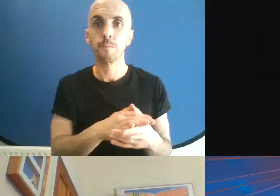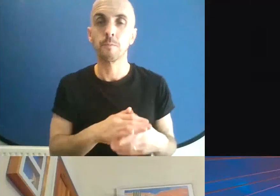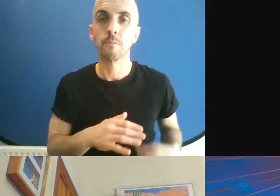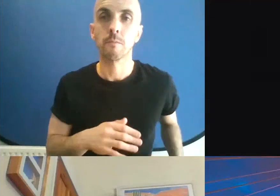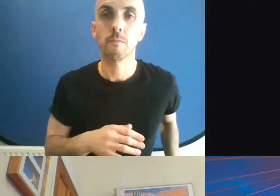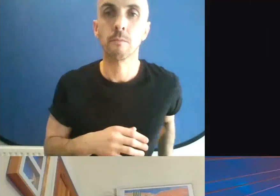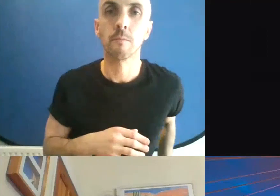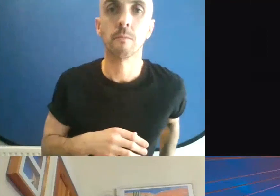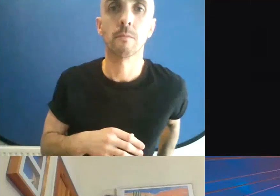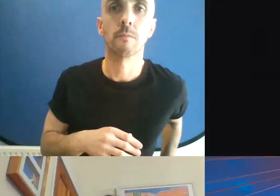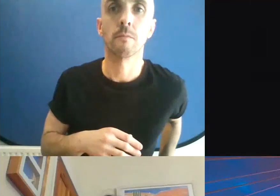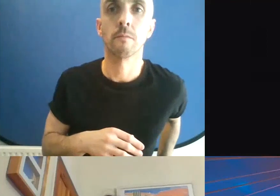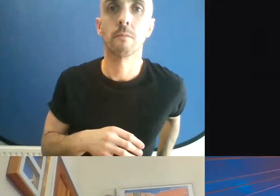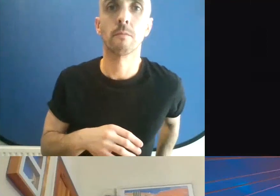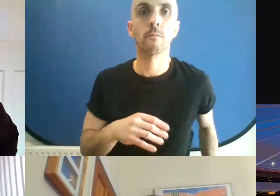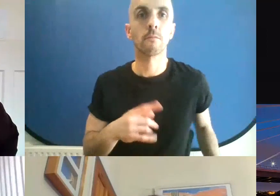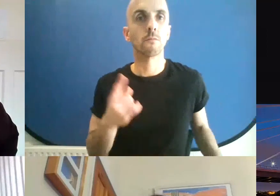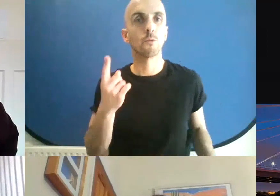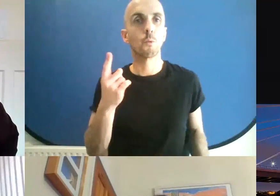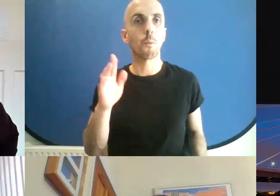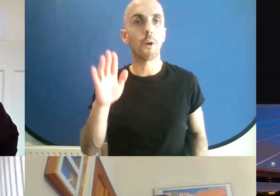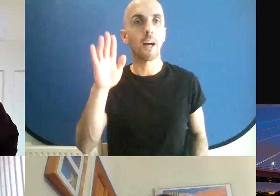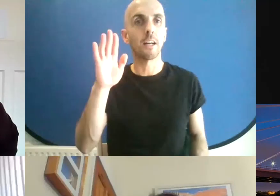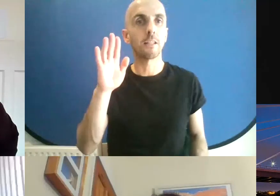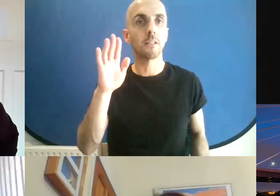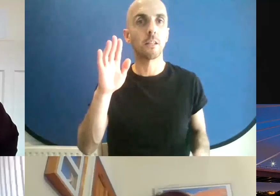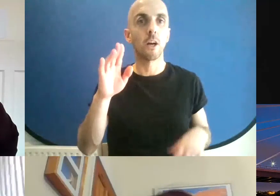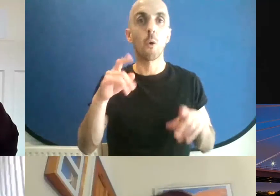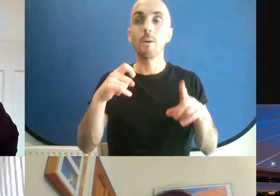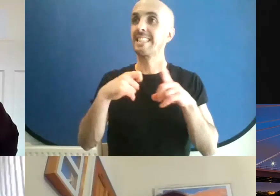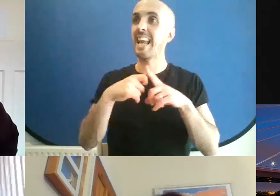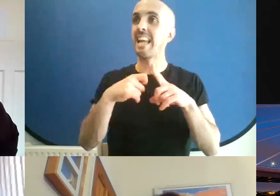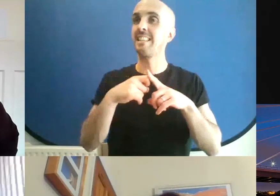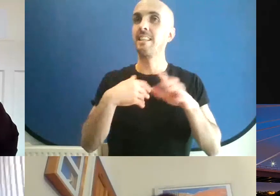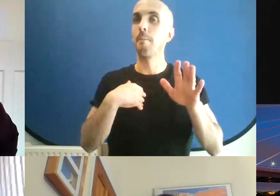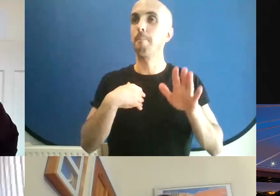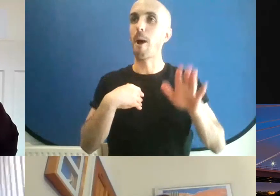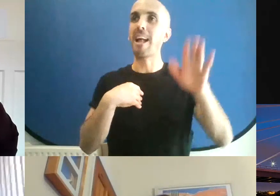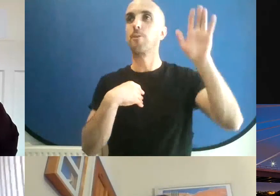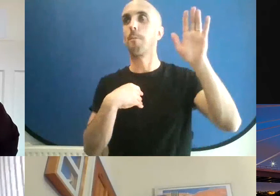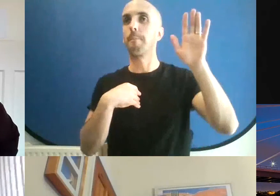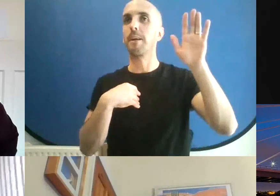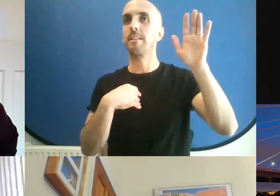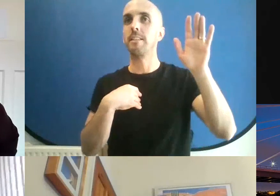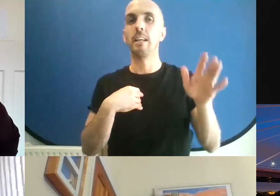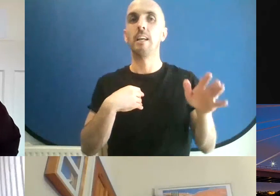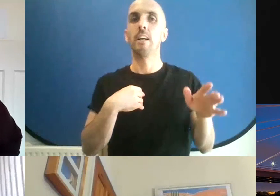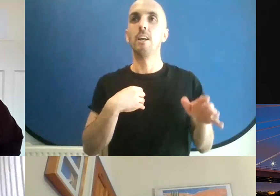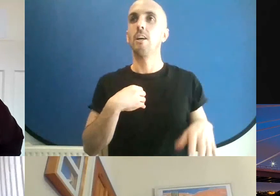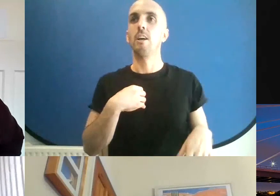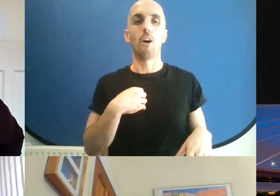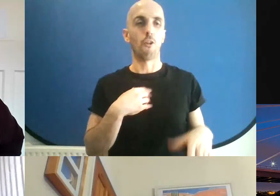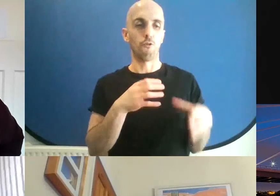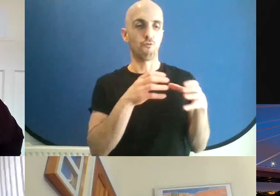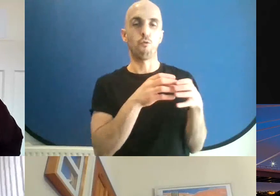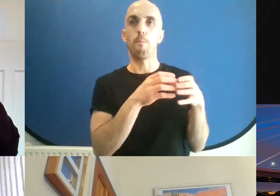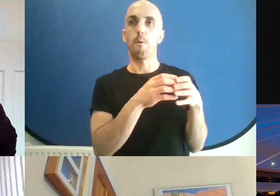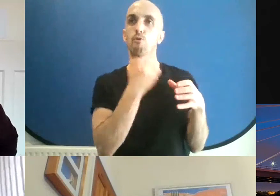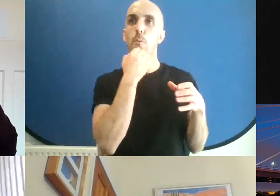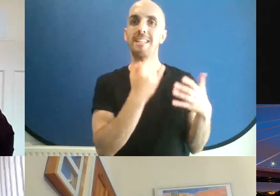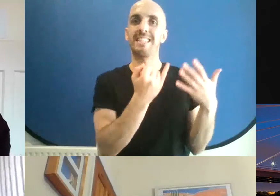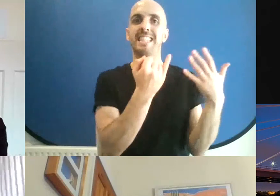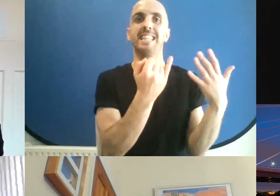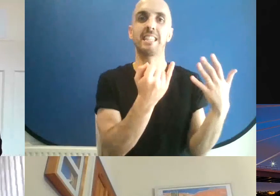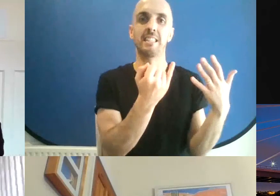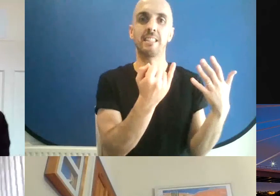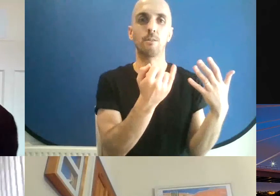Somebody's put their hand up. That's me, actually, because the sixth group was the main room and it was just a very small group. So if anyone in that